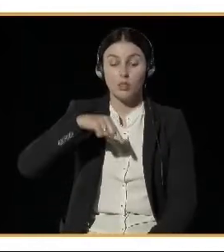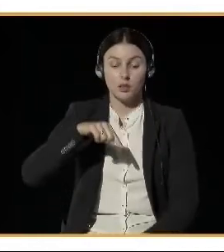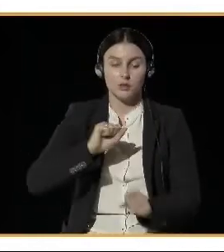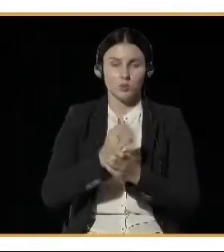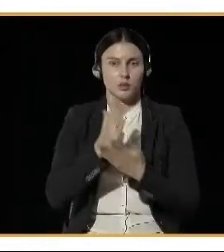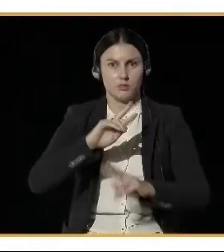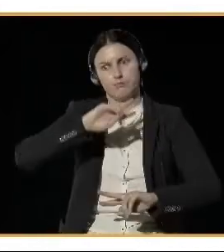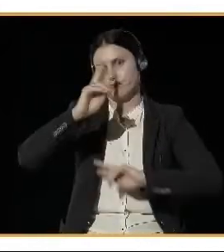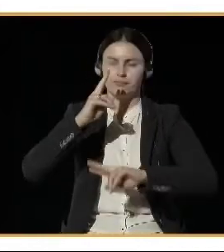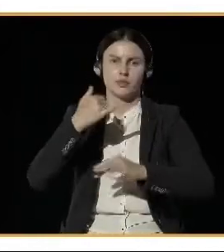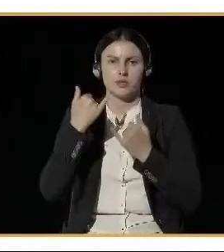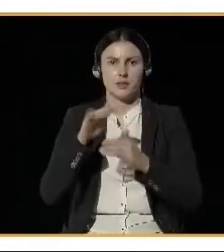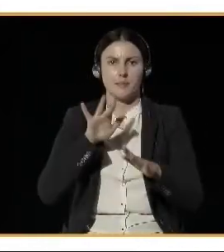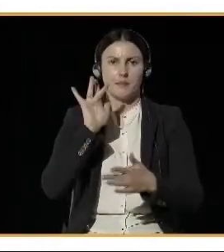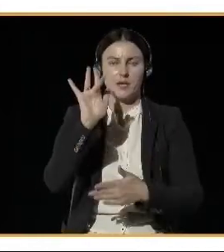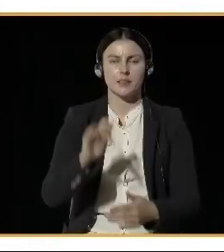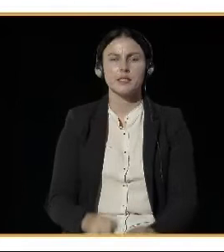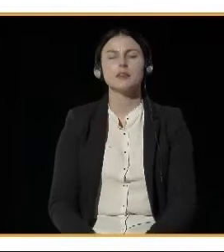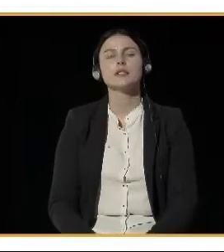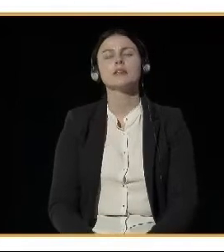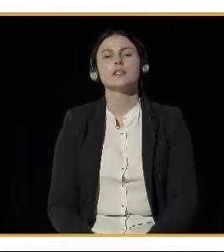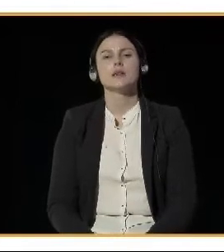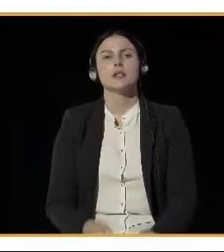the 21st century,